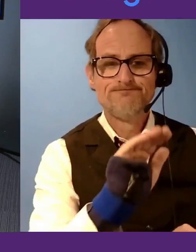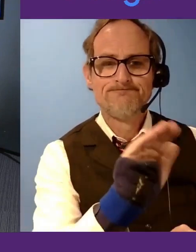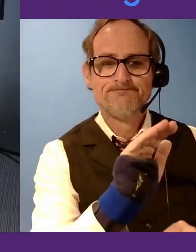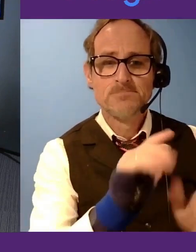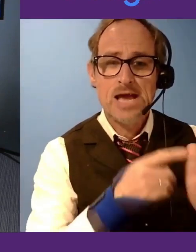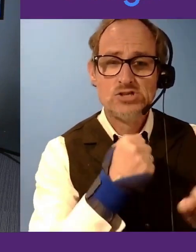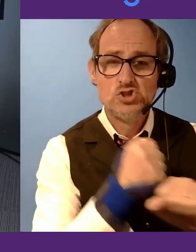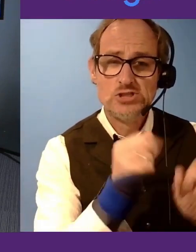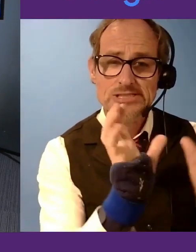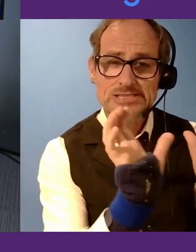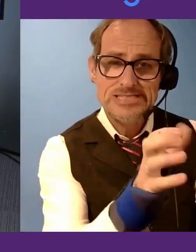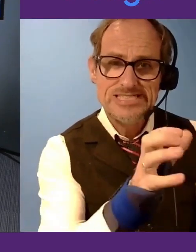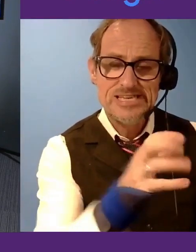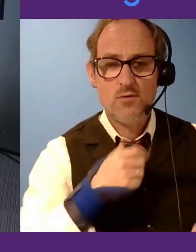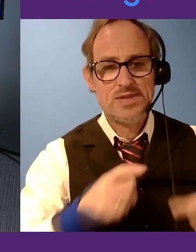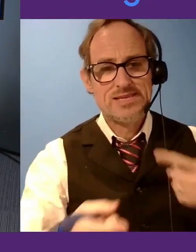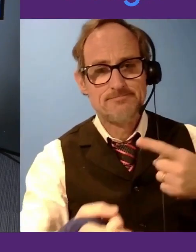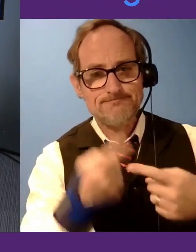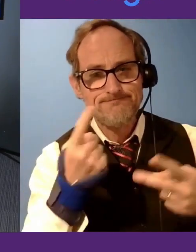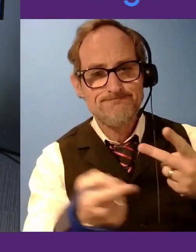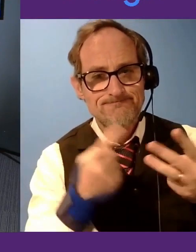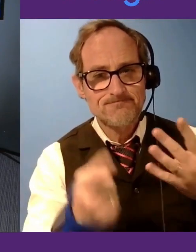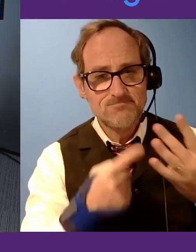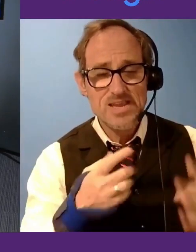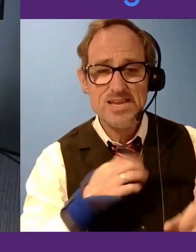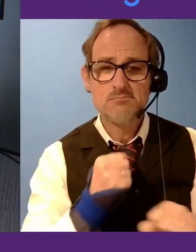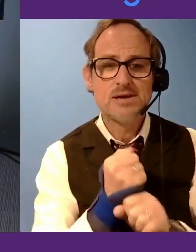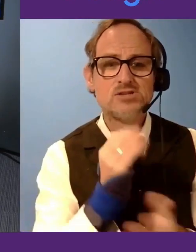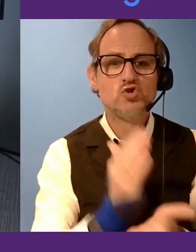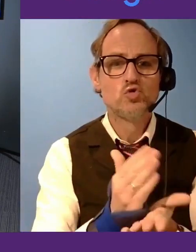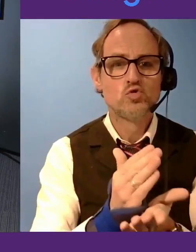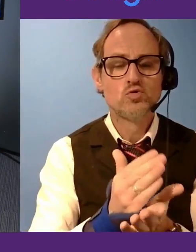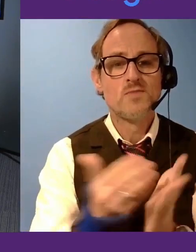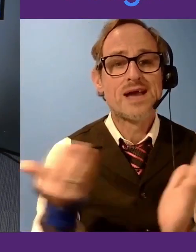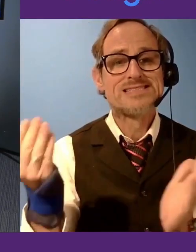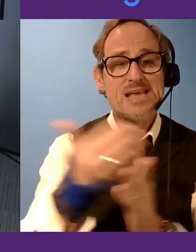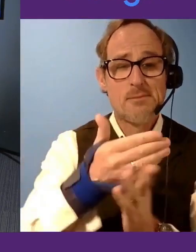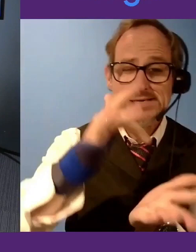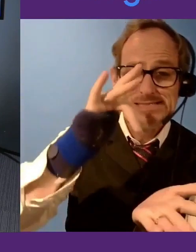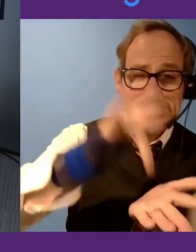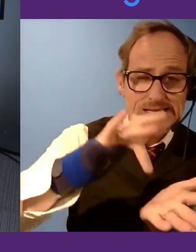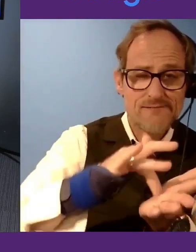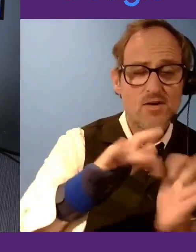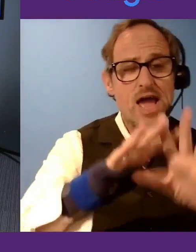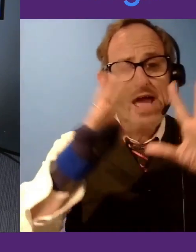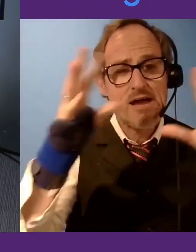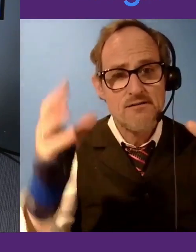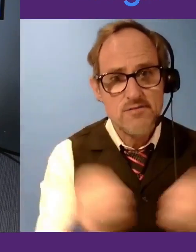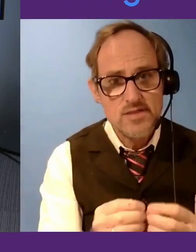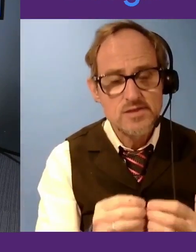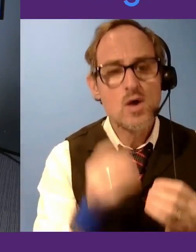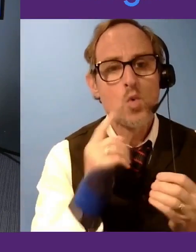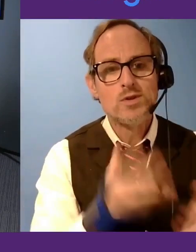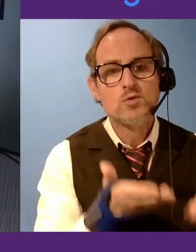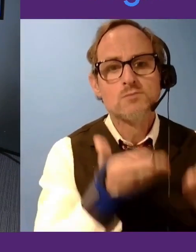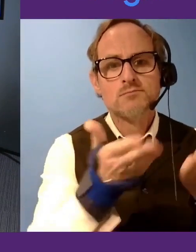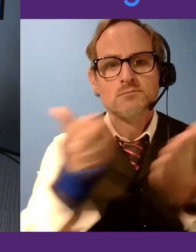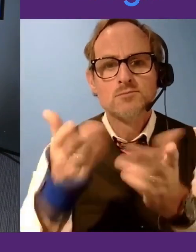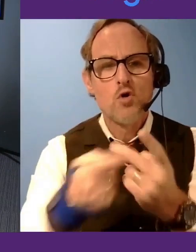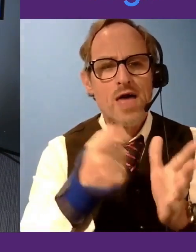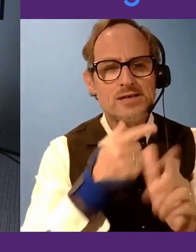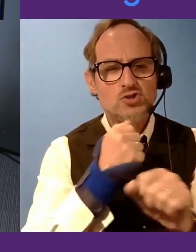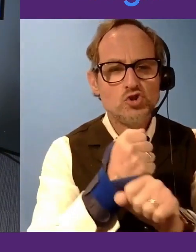requirements. You need to make sure that accessibility is at the heart of everything that you do when you are outsourcing things. And that includes when you're partnering